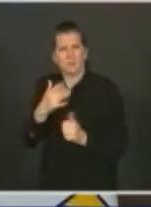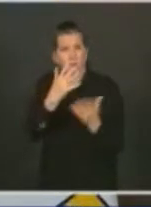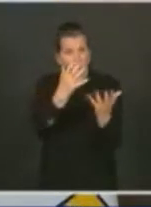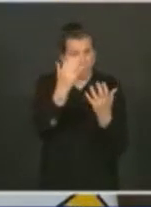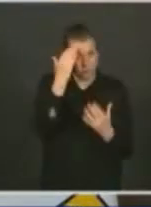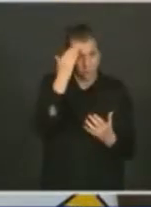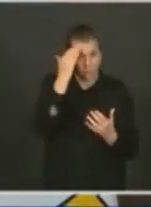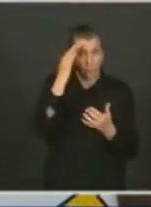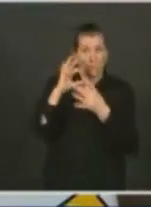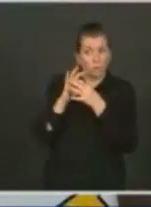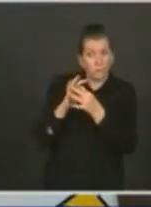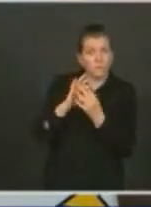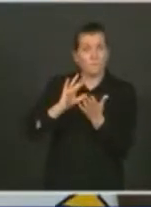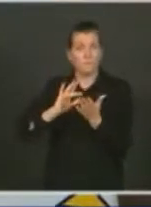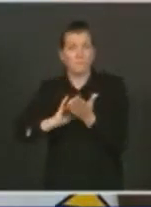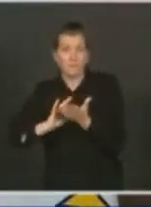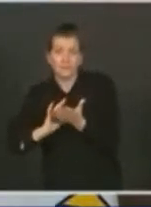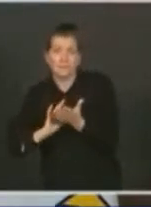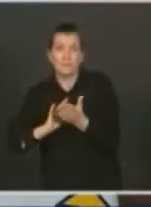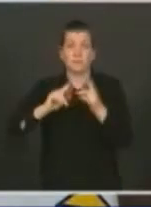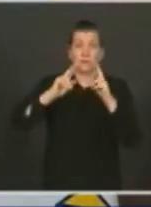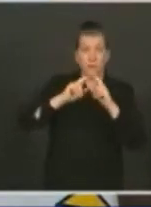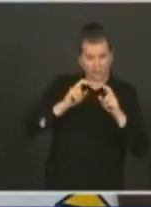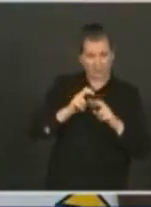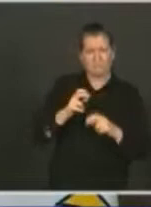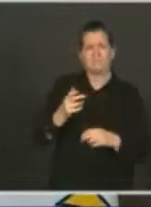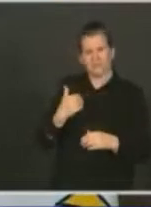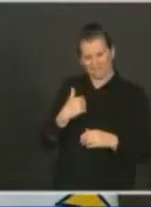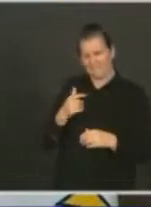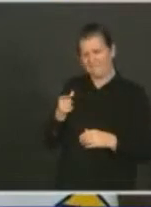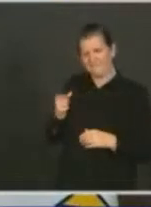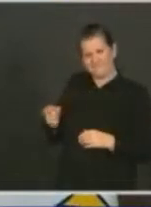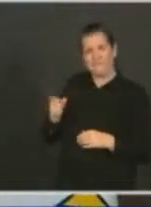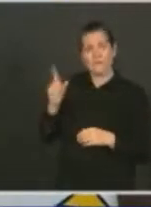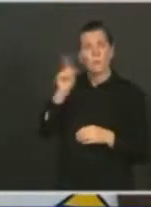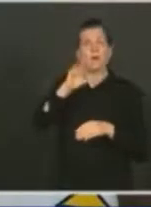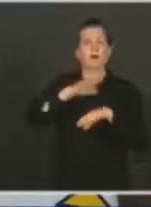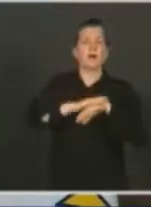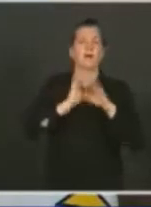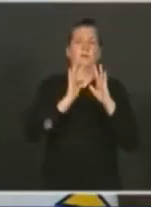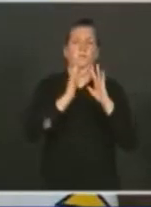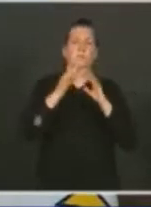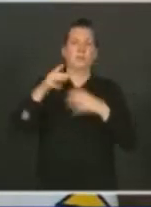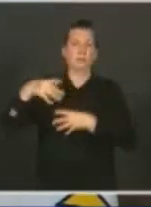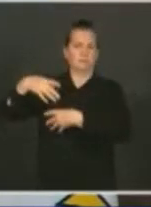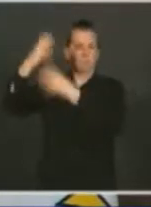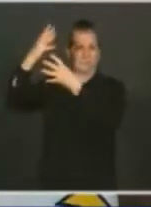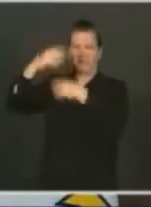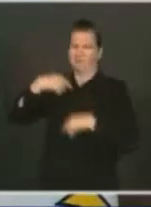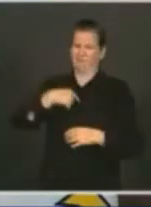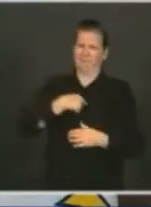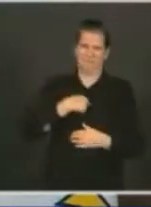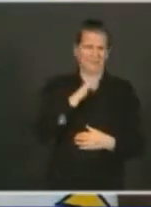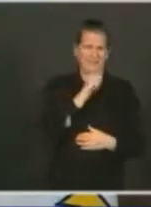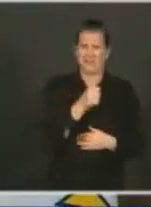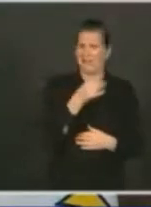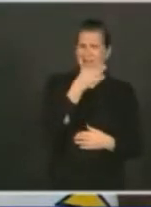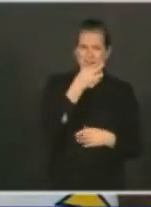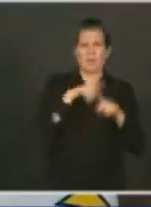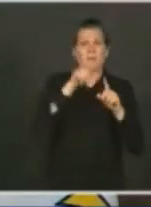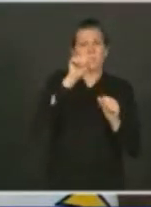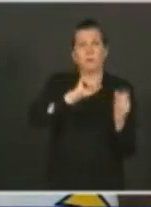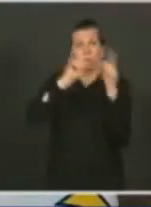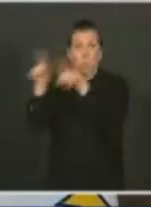to analyze. Most of us aren't experts to analyze it, which is why I put together a Rhode